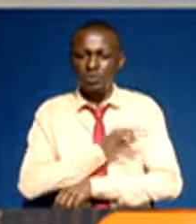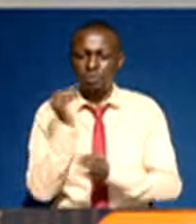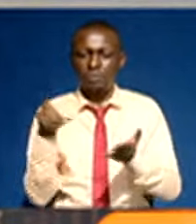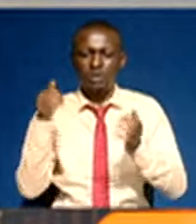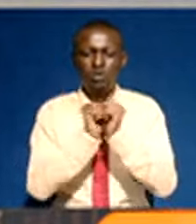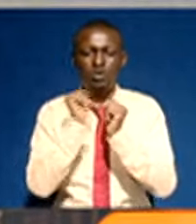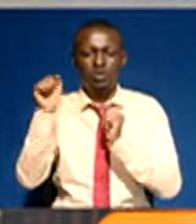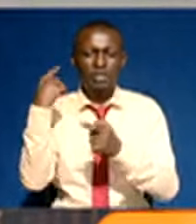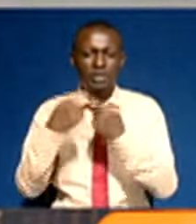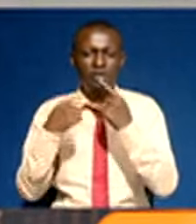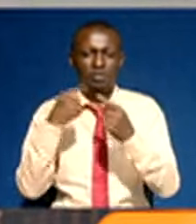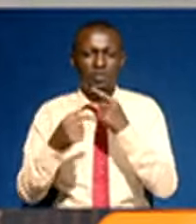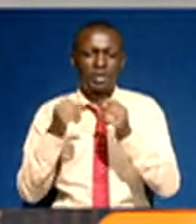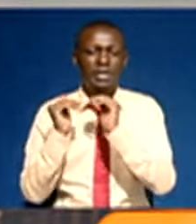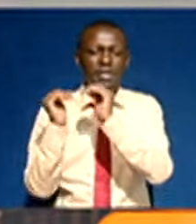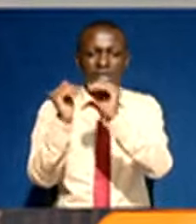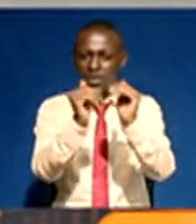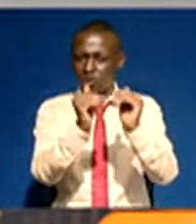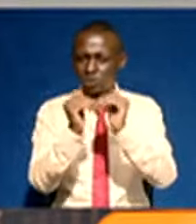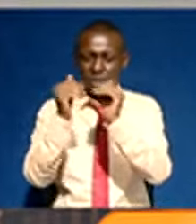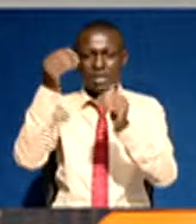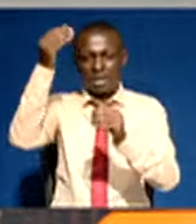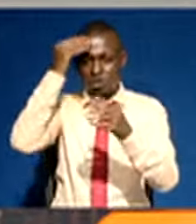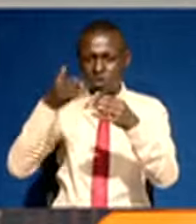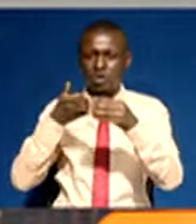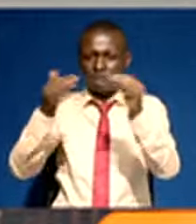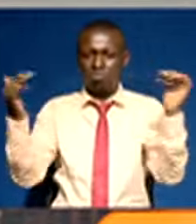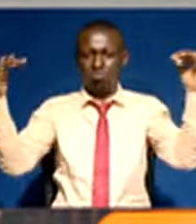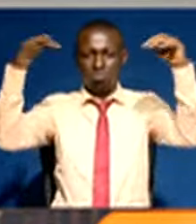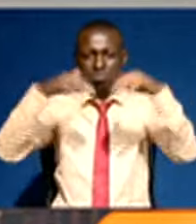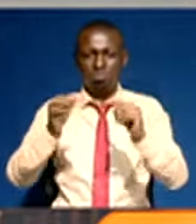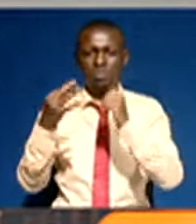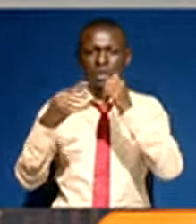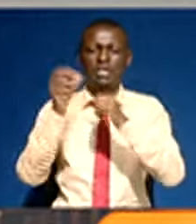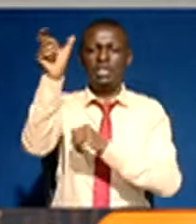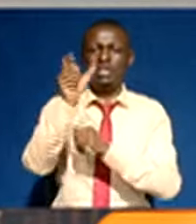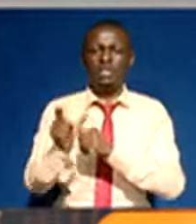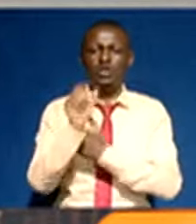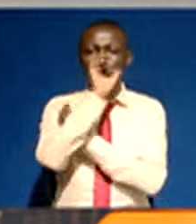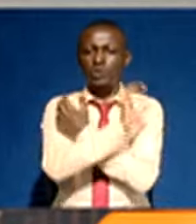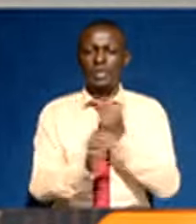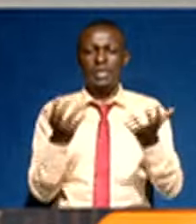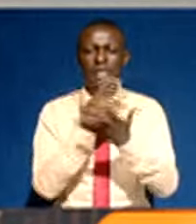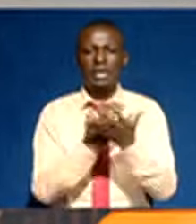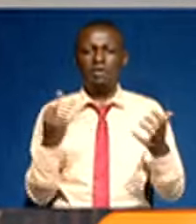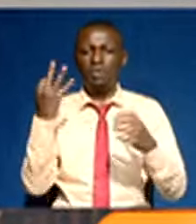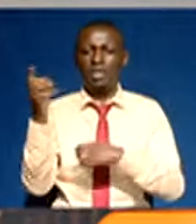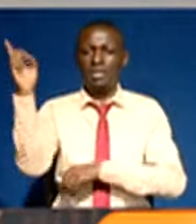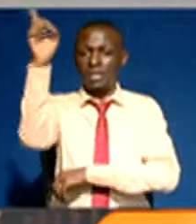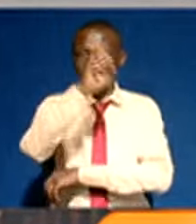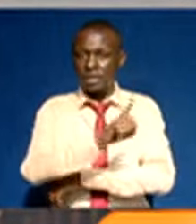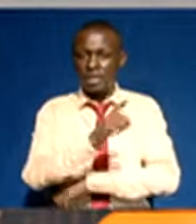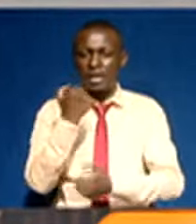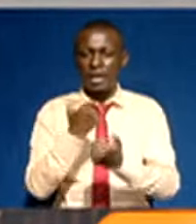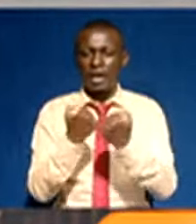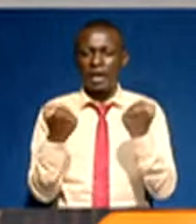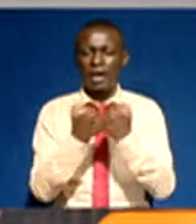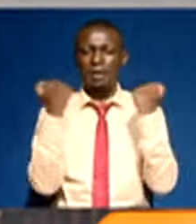Equity Educational and Leadership Congress in 18 regions across the country. The three-day nationwide event drew together